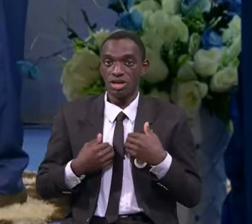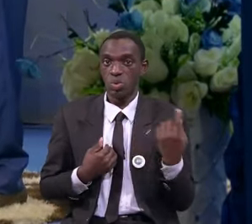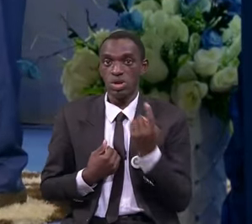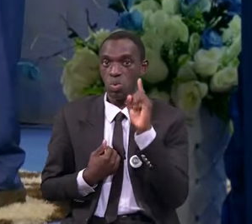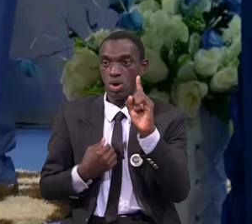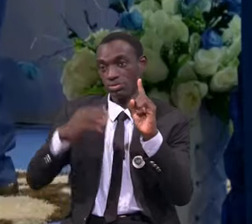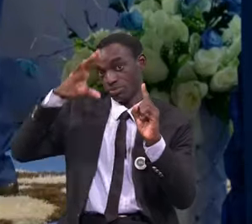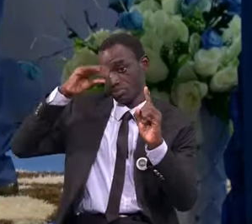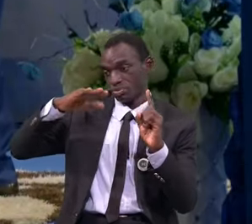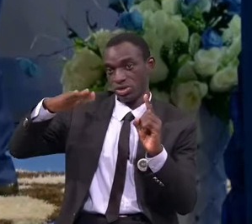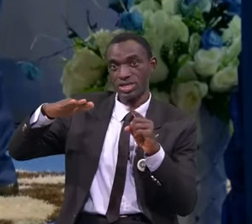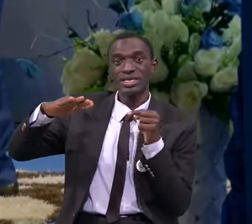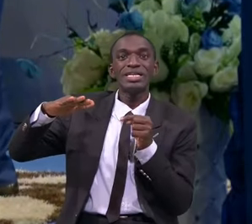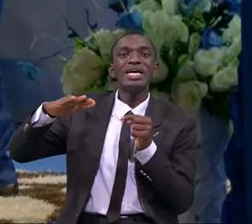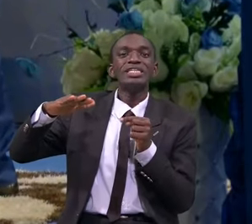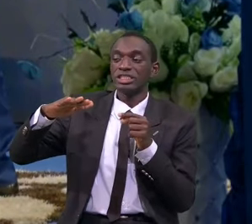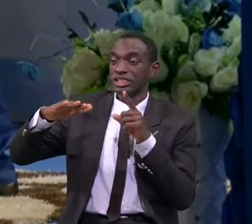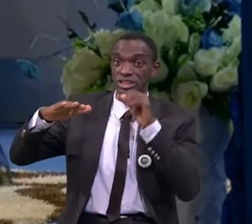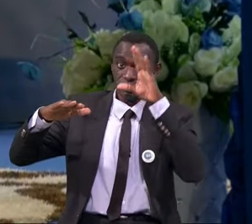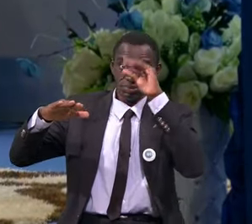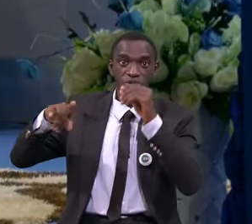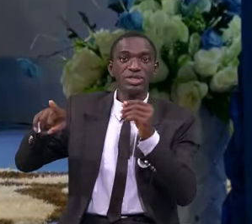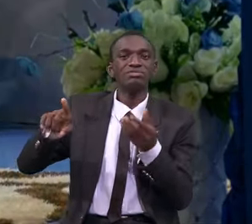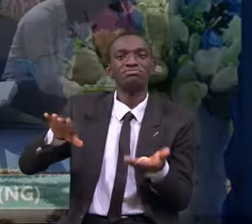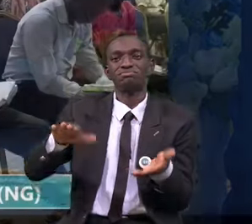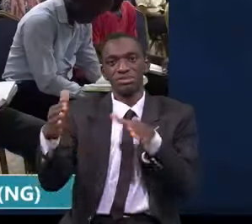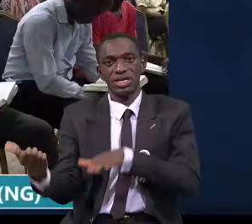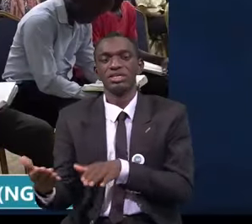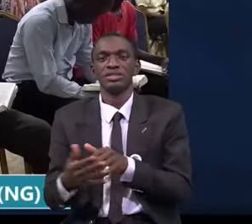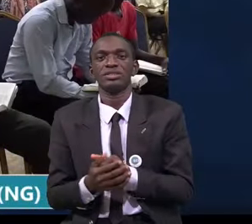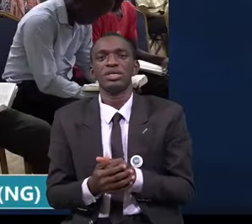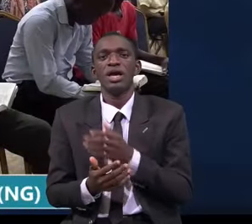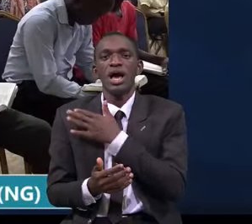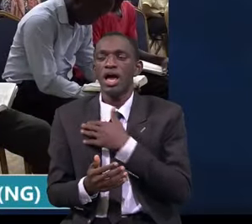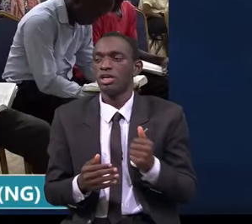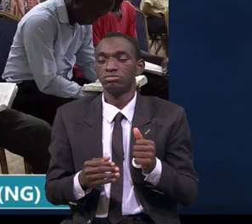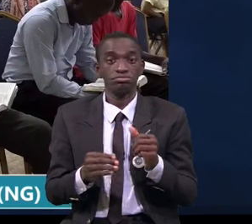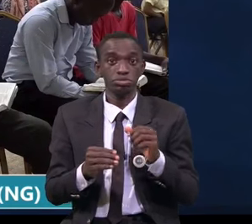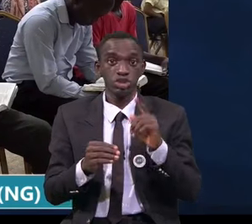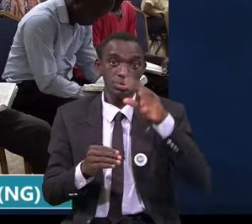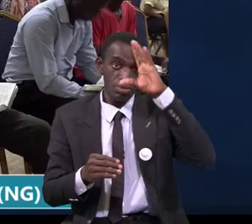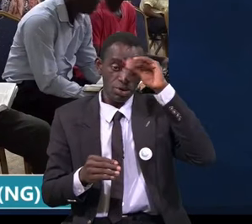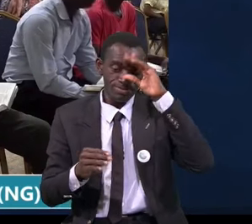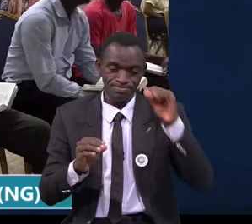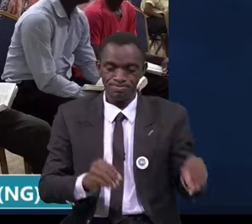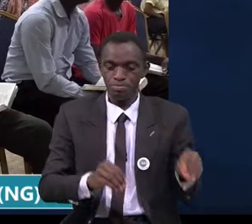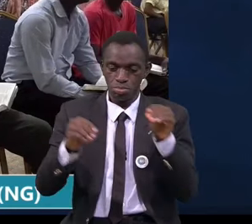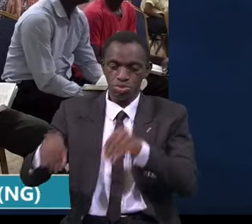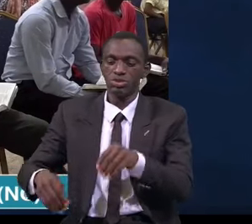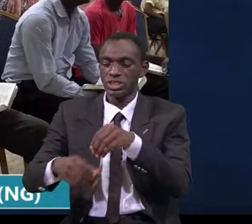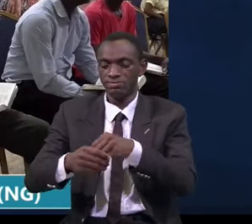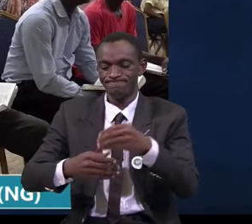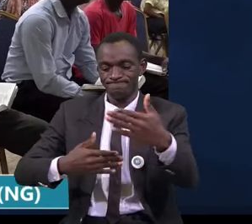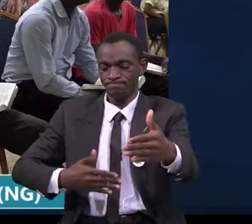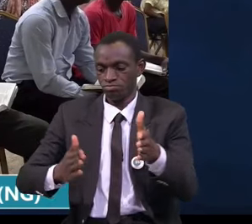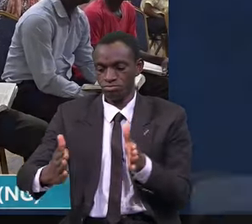This only one child died. And they put her in the coffin. They were carrying